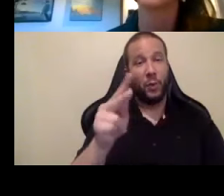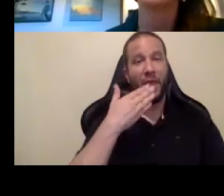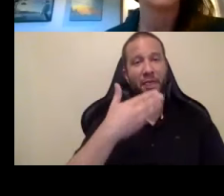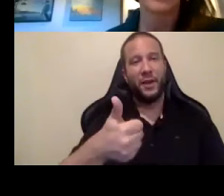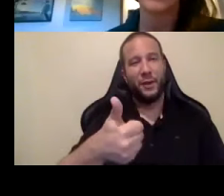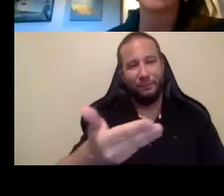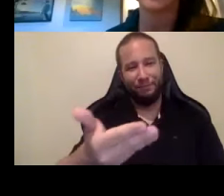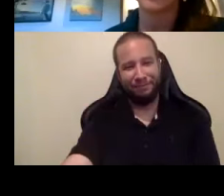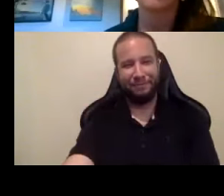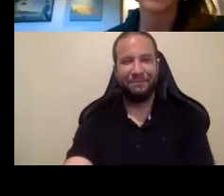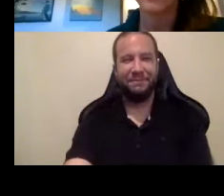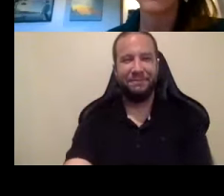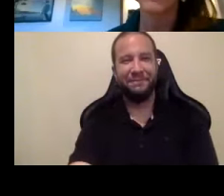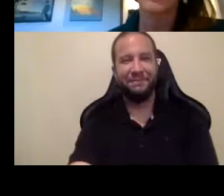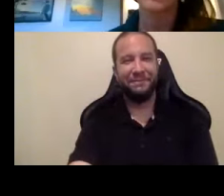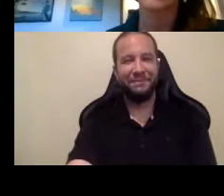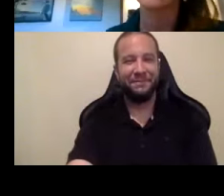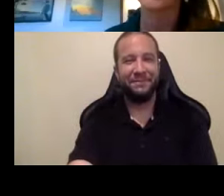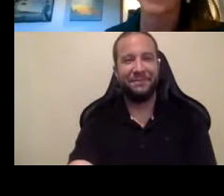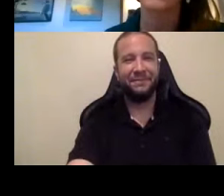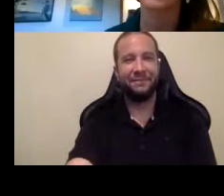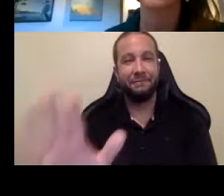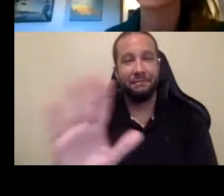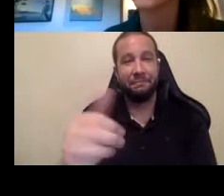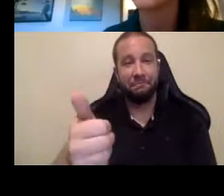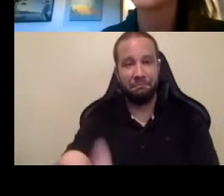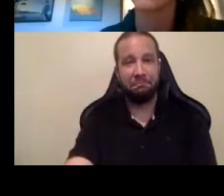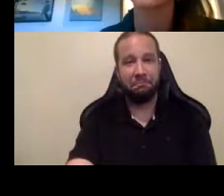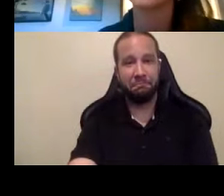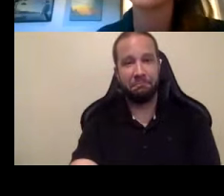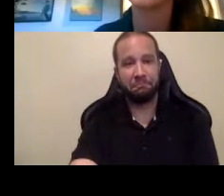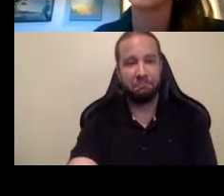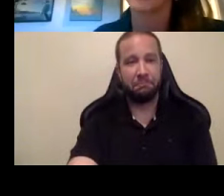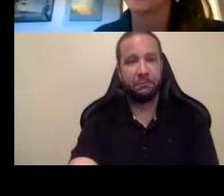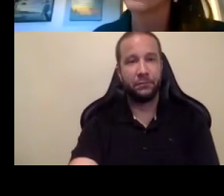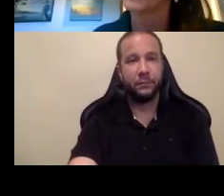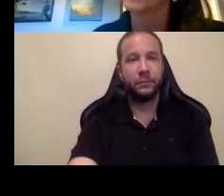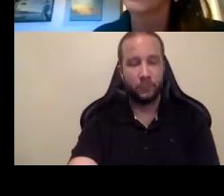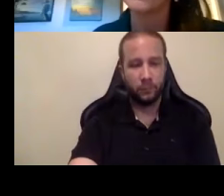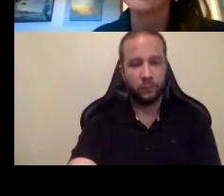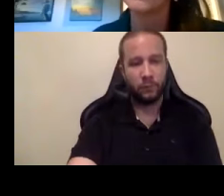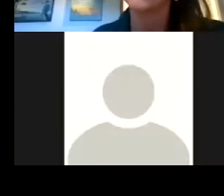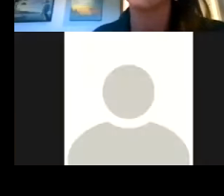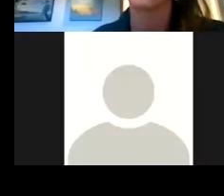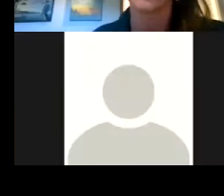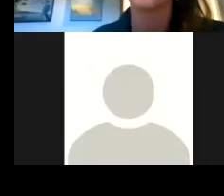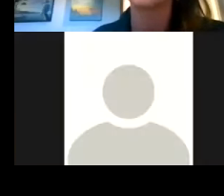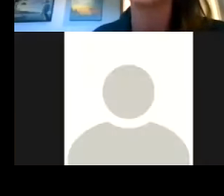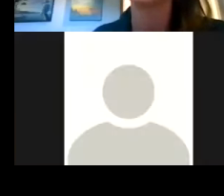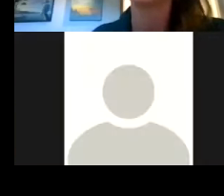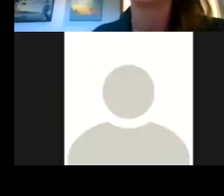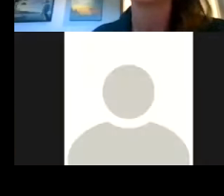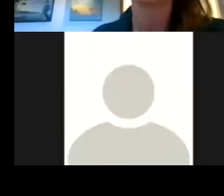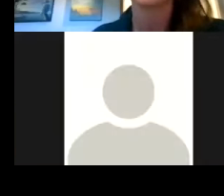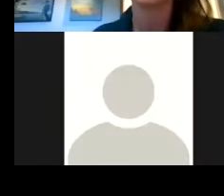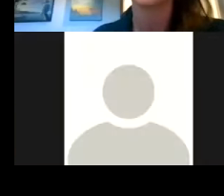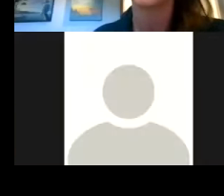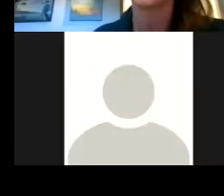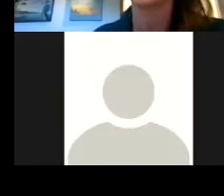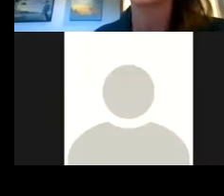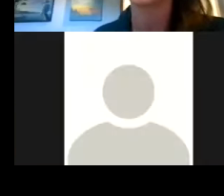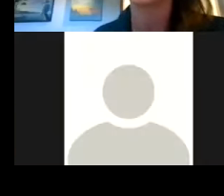projects, 2-page project information in Spanish, Portuguese, Arabic, Polish, Hindi, Gujarati,